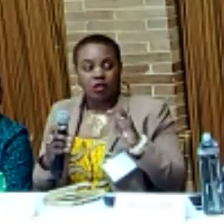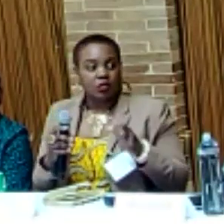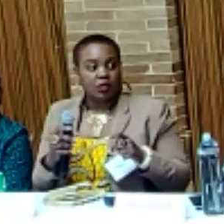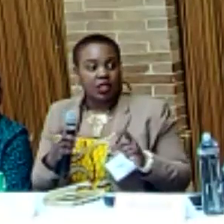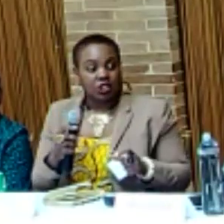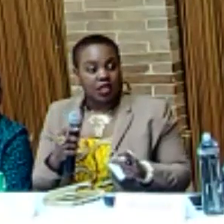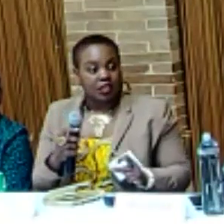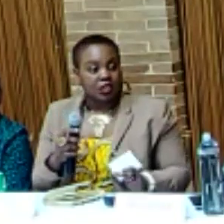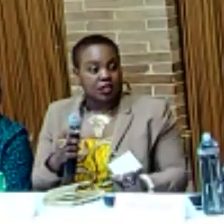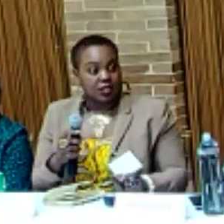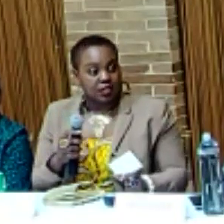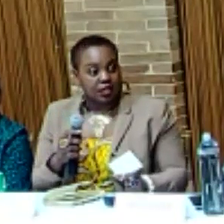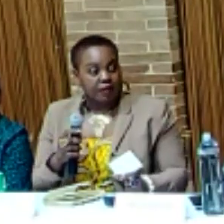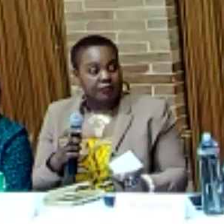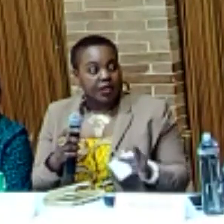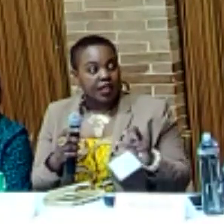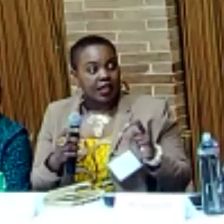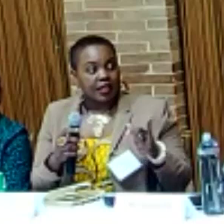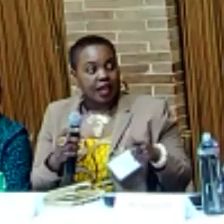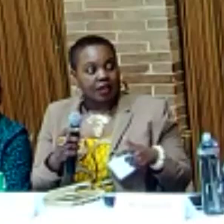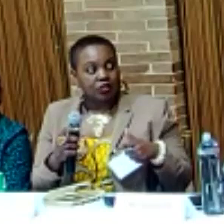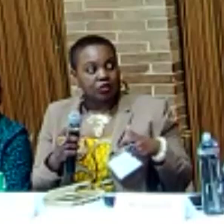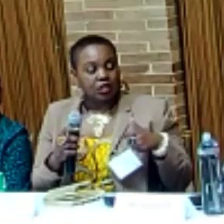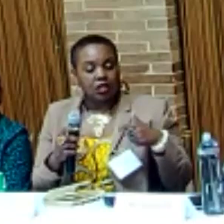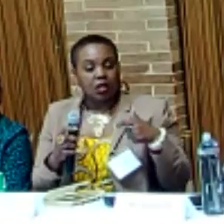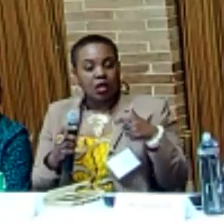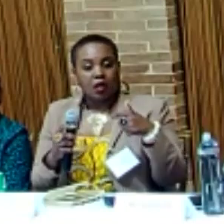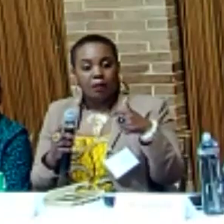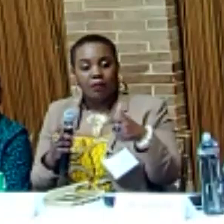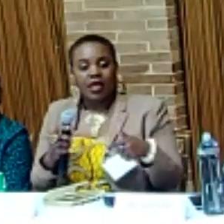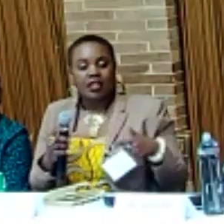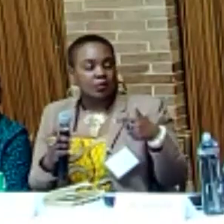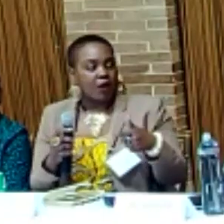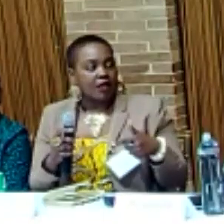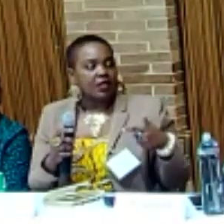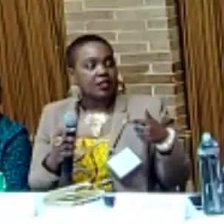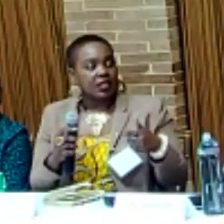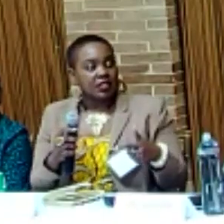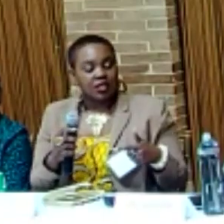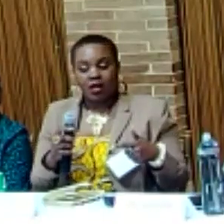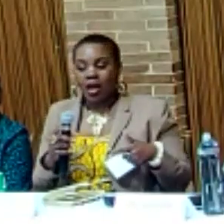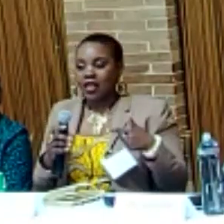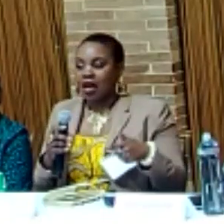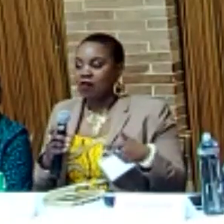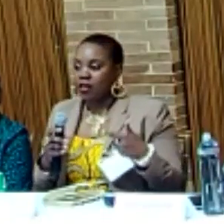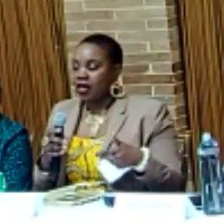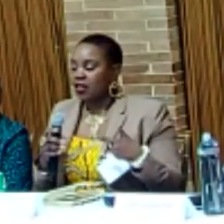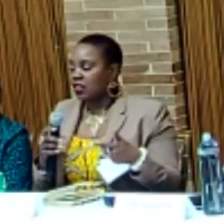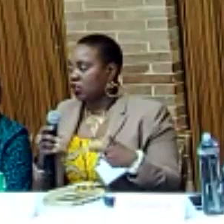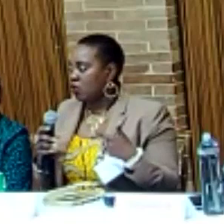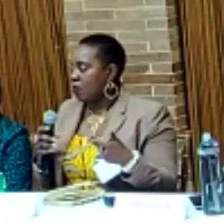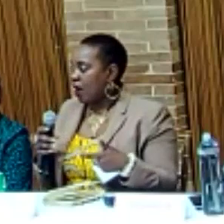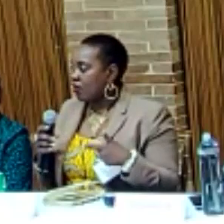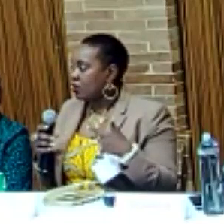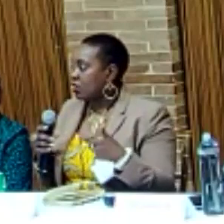the small things we can change in the system that can actually make this process process easier and not create